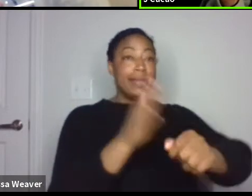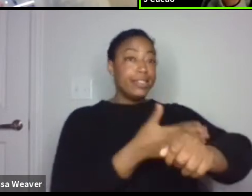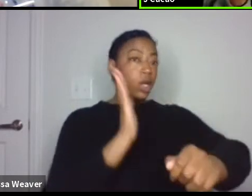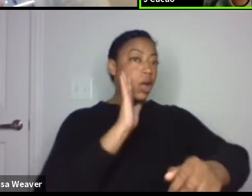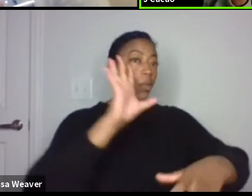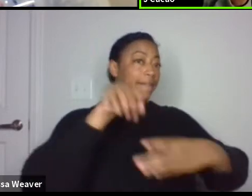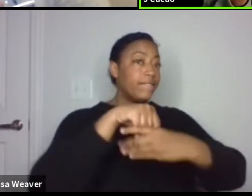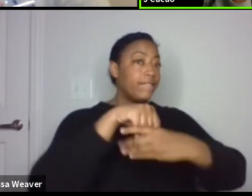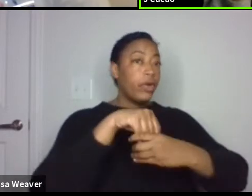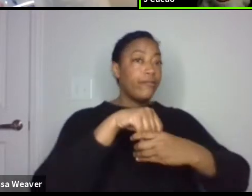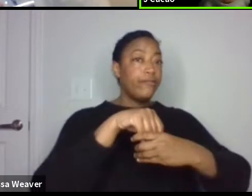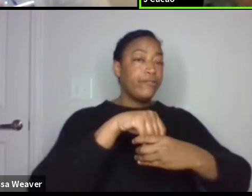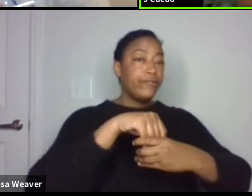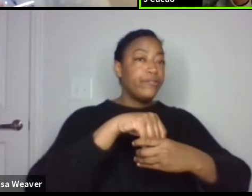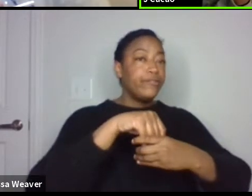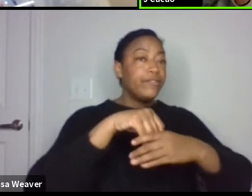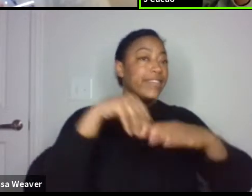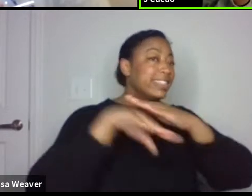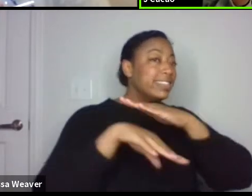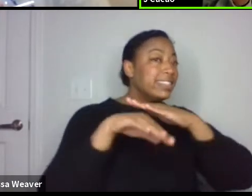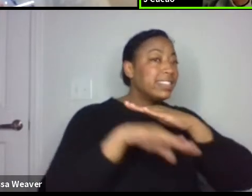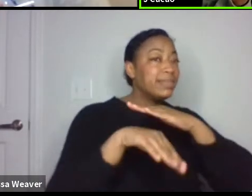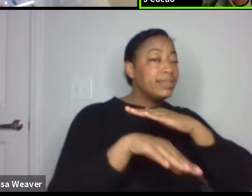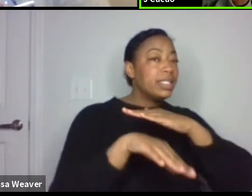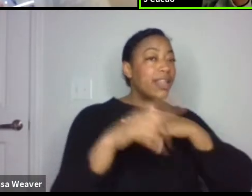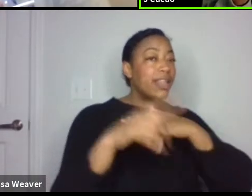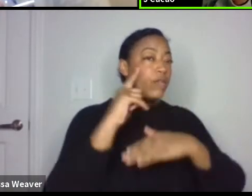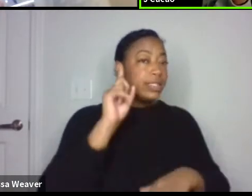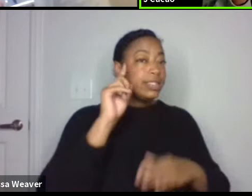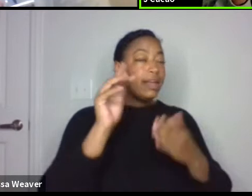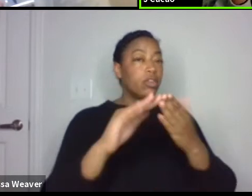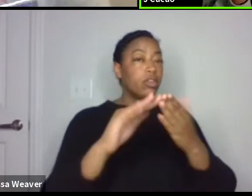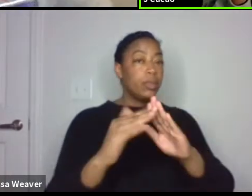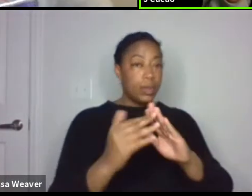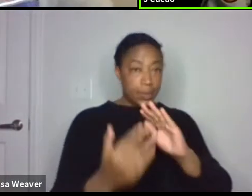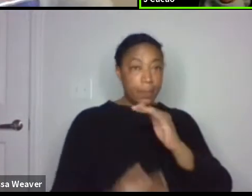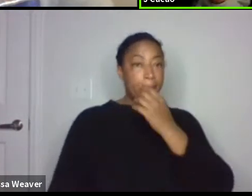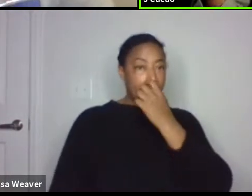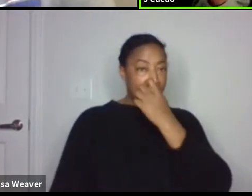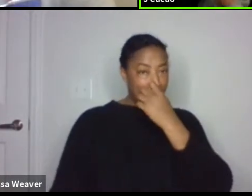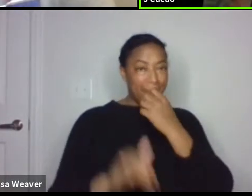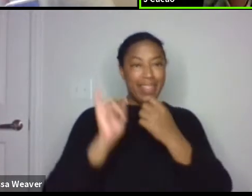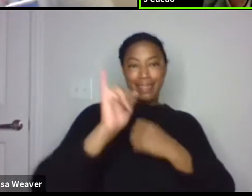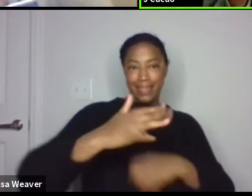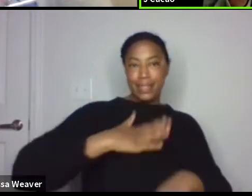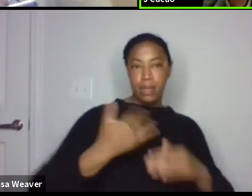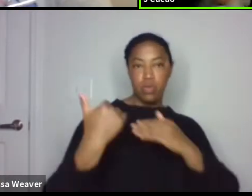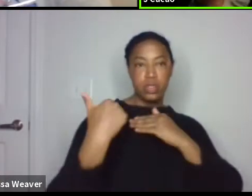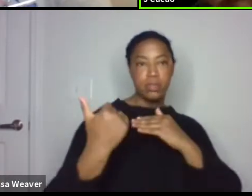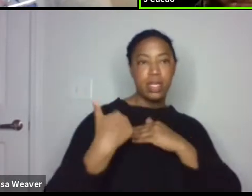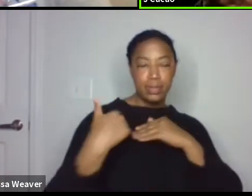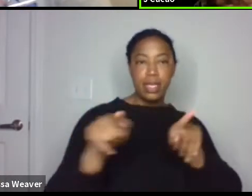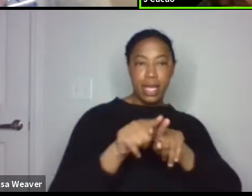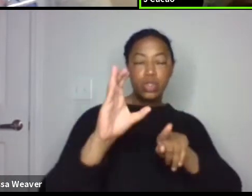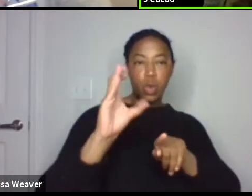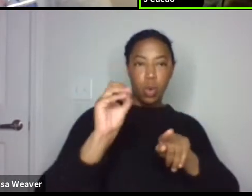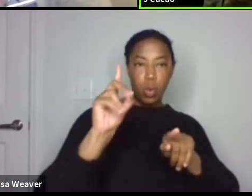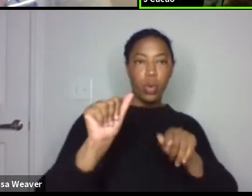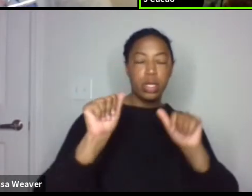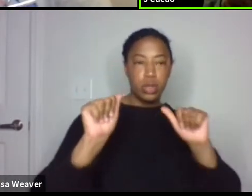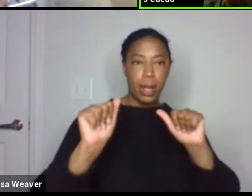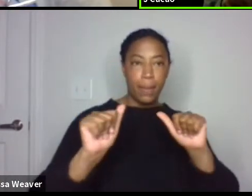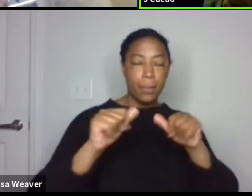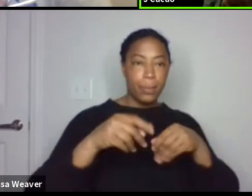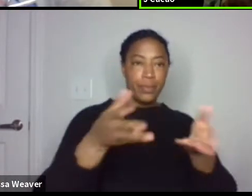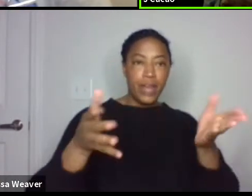incorporate accessibility for the deaf community. I feel like it's my responsibility, especially as a coder, to provide that access.